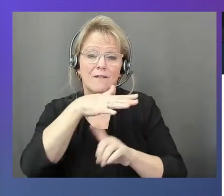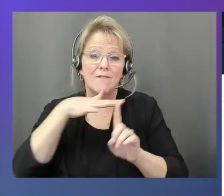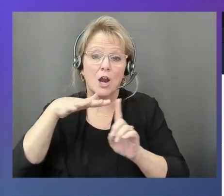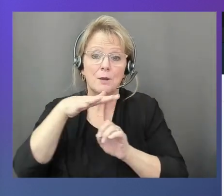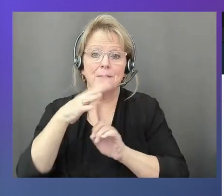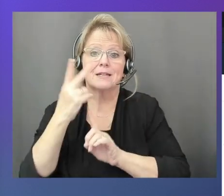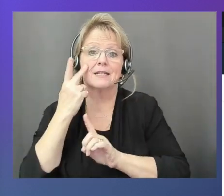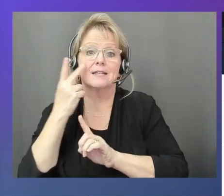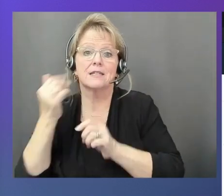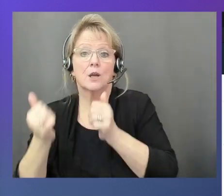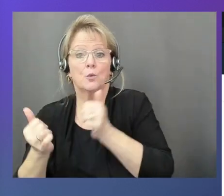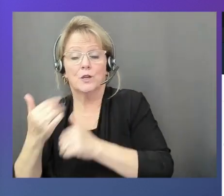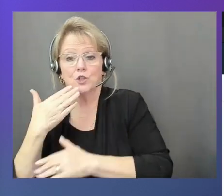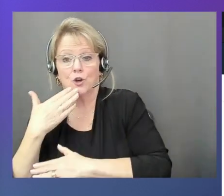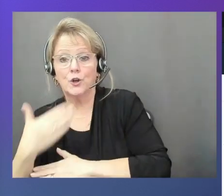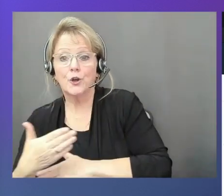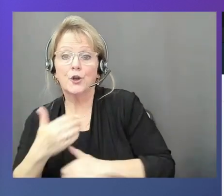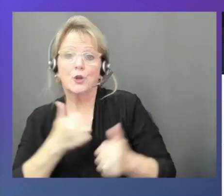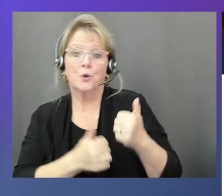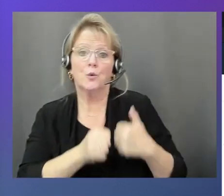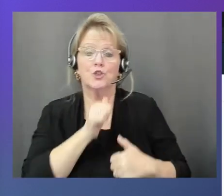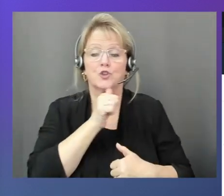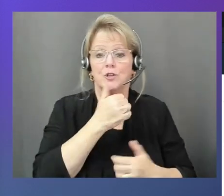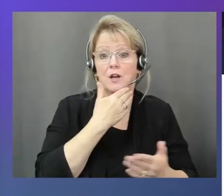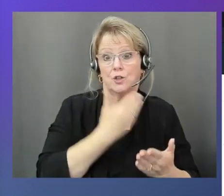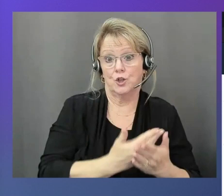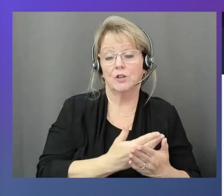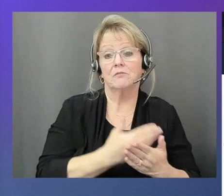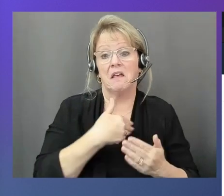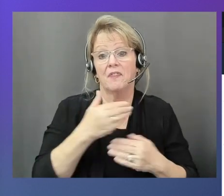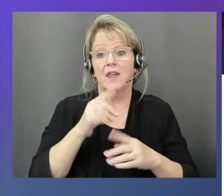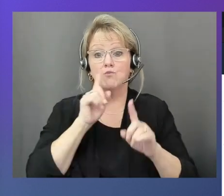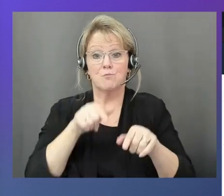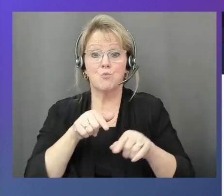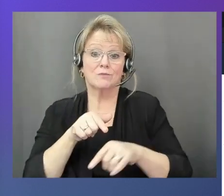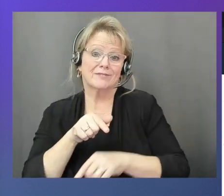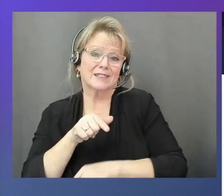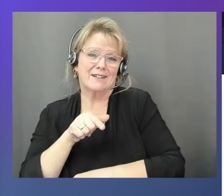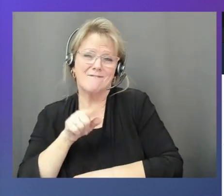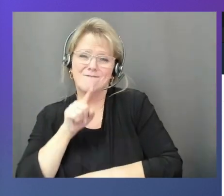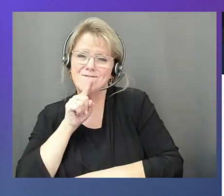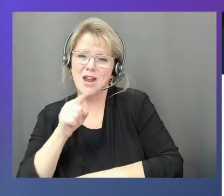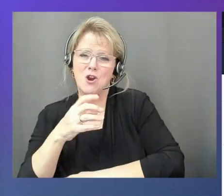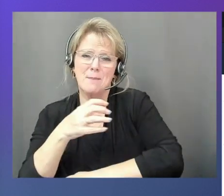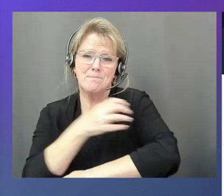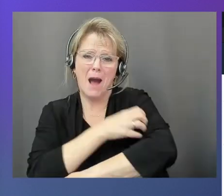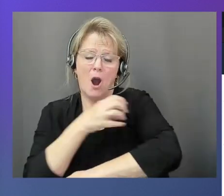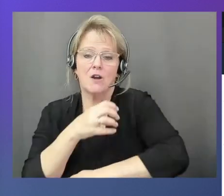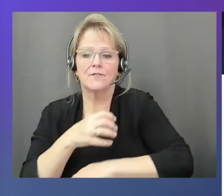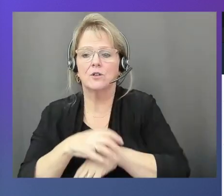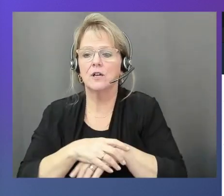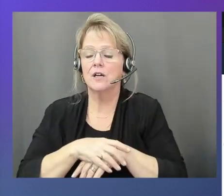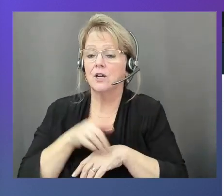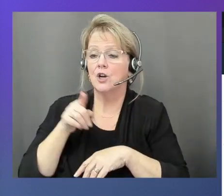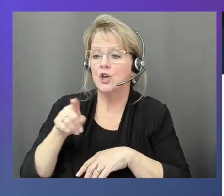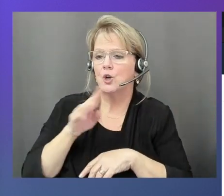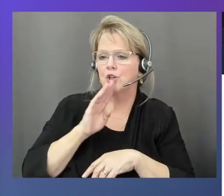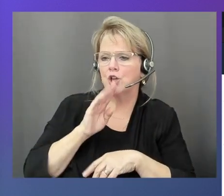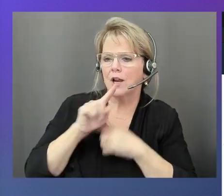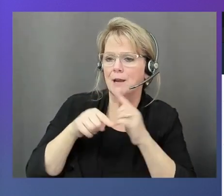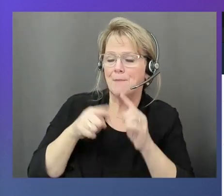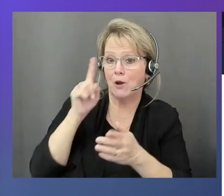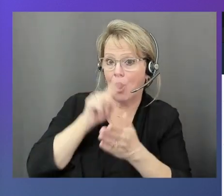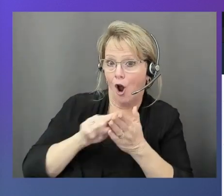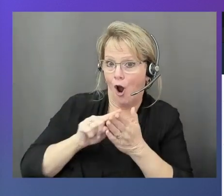on it. It's very, very powerful. Well, you guys were talking about an auditor being on the other side of the table from an